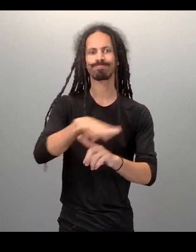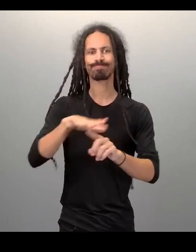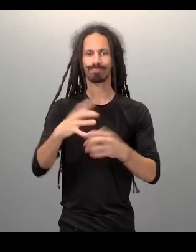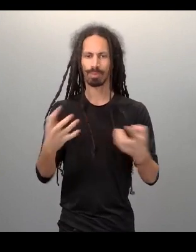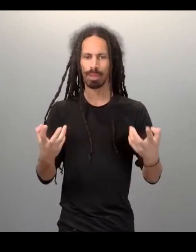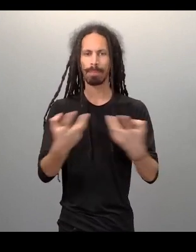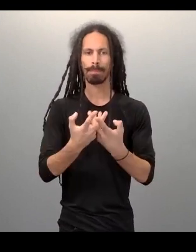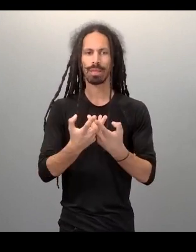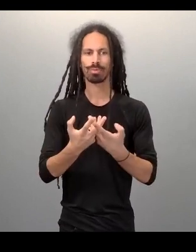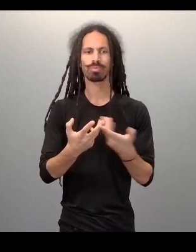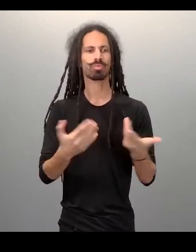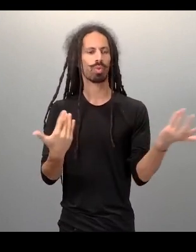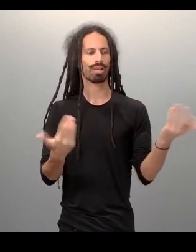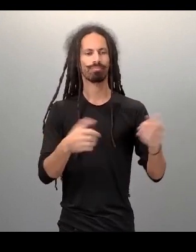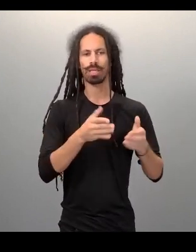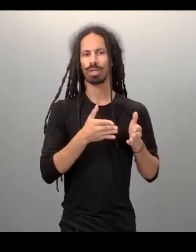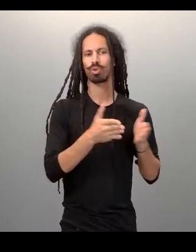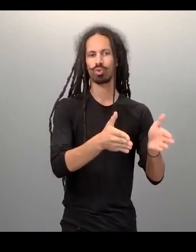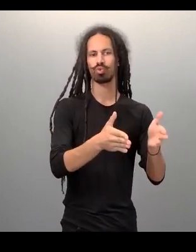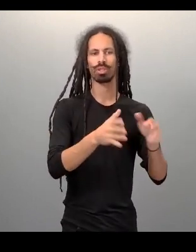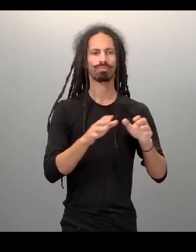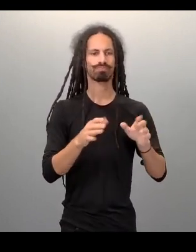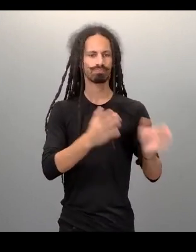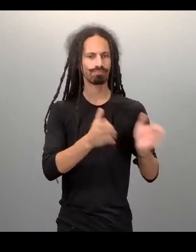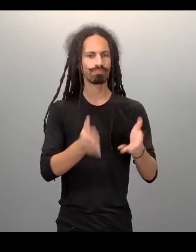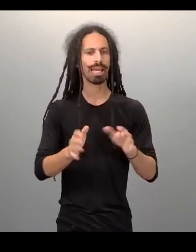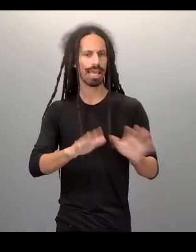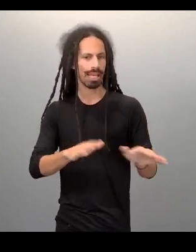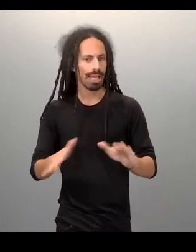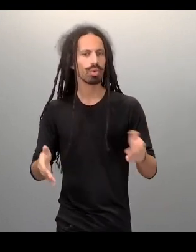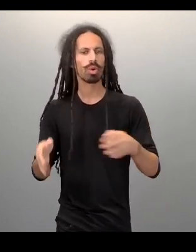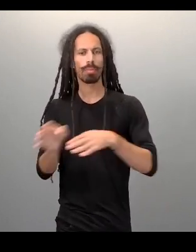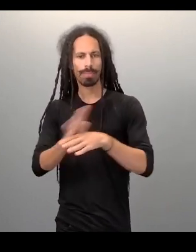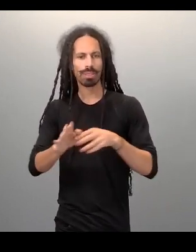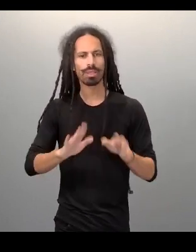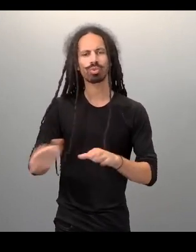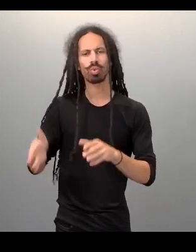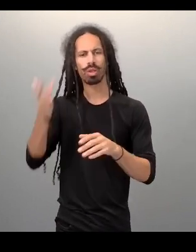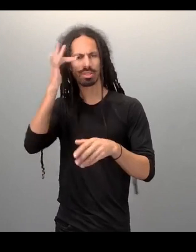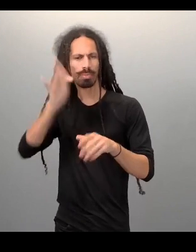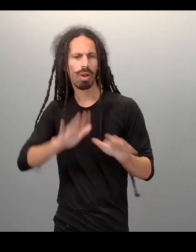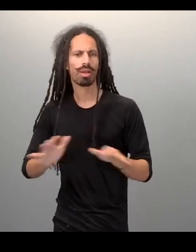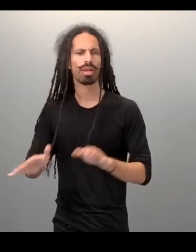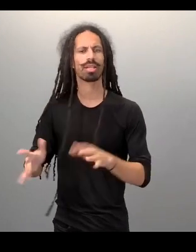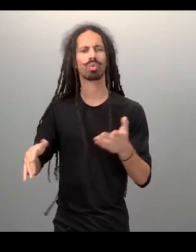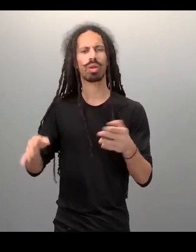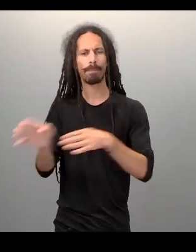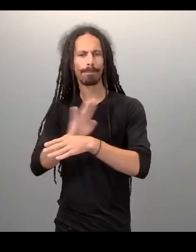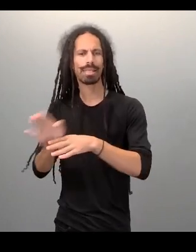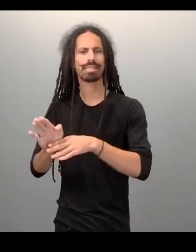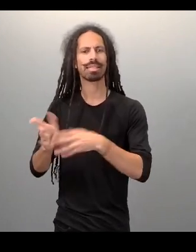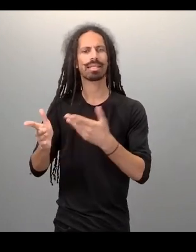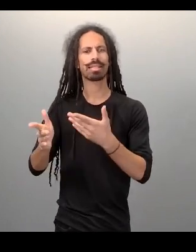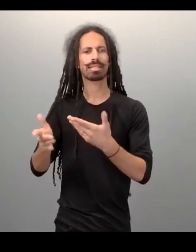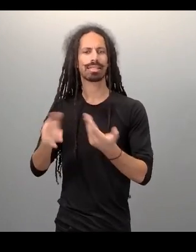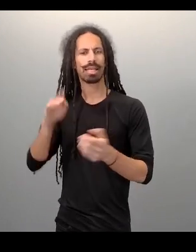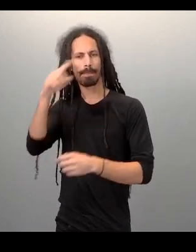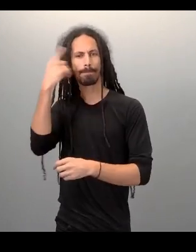have streetwear, we have casual, business casual, smart casual, business informal, and black